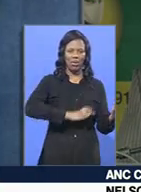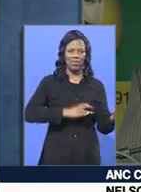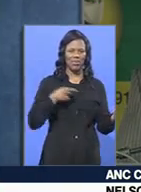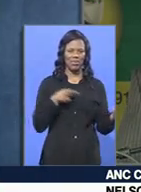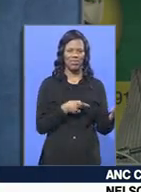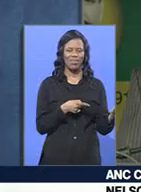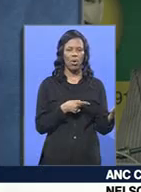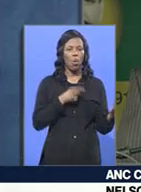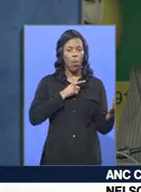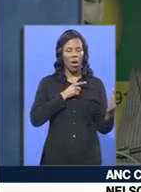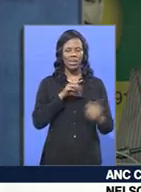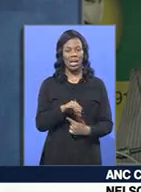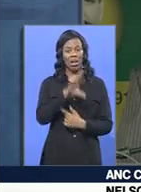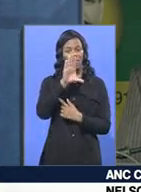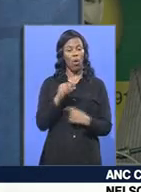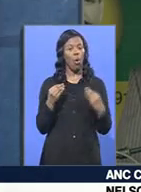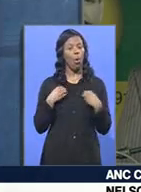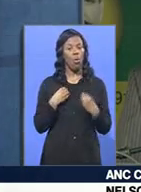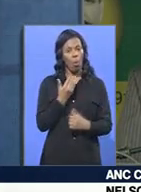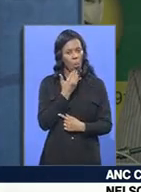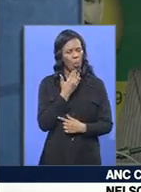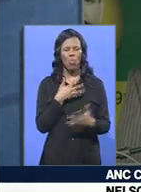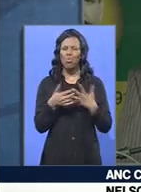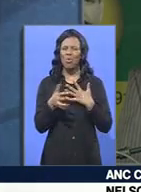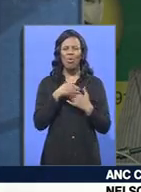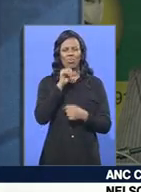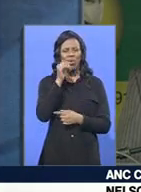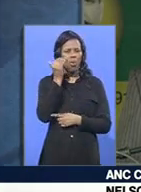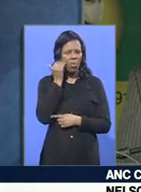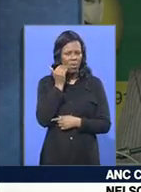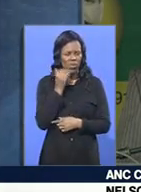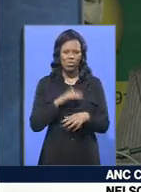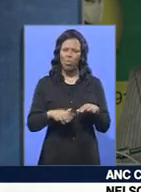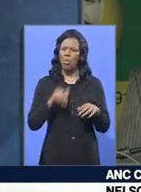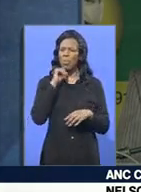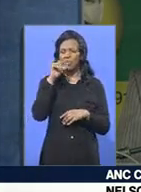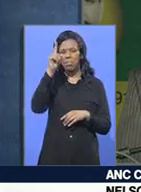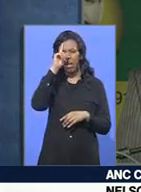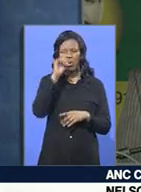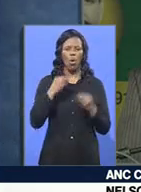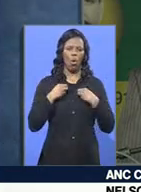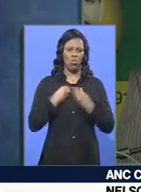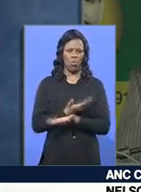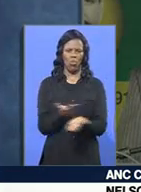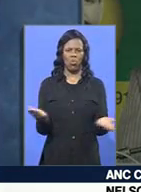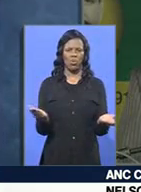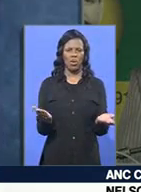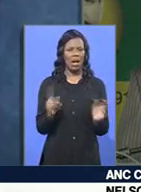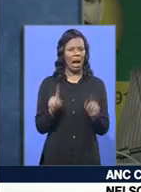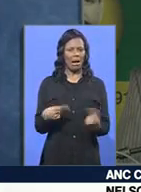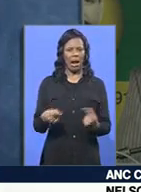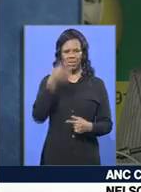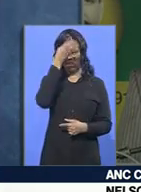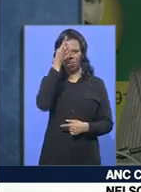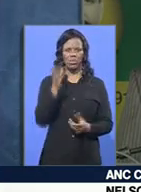South Africa belongs to all who live in it, black and white, and that no government can justly claim